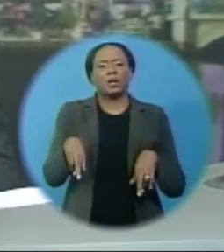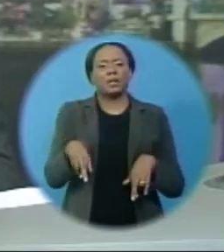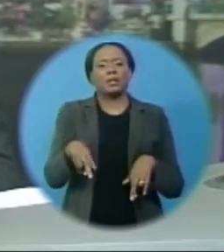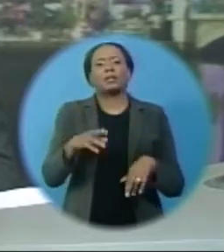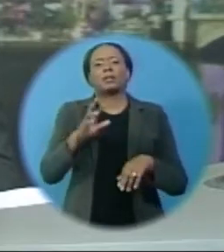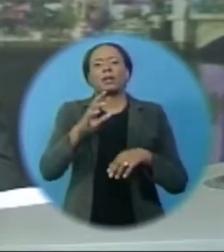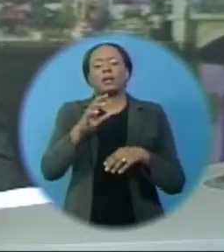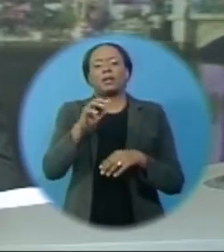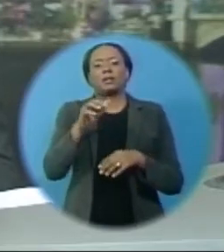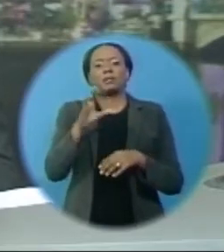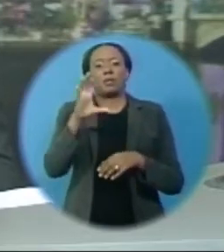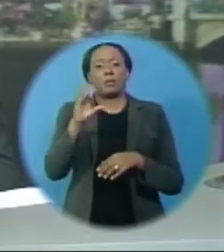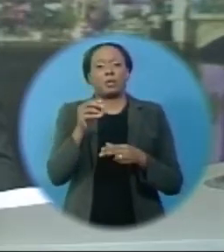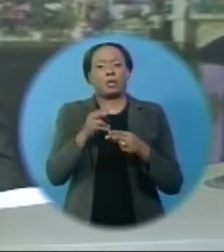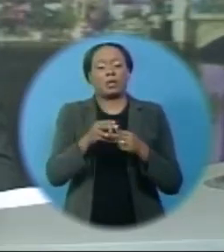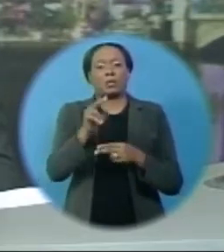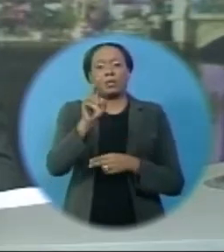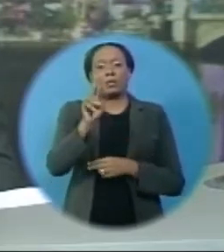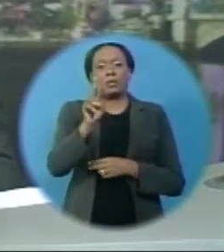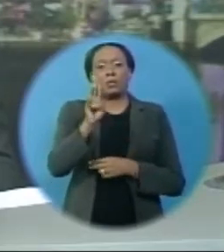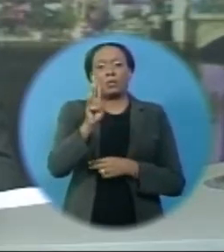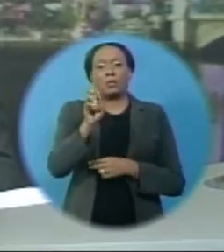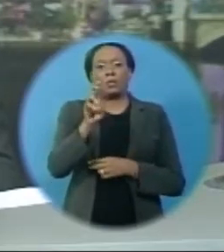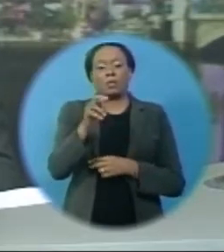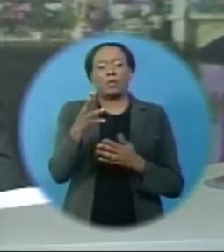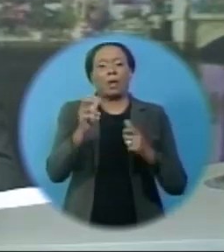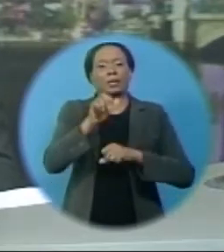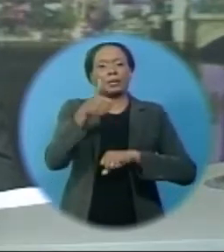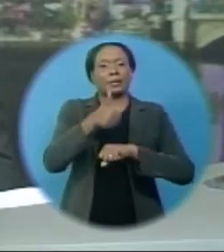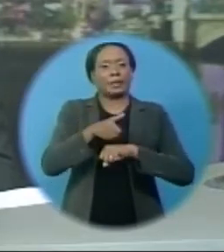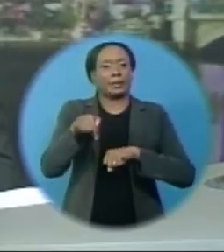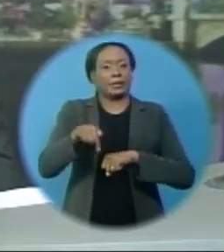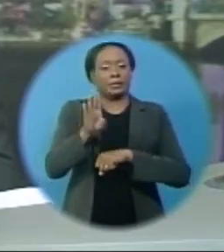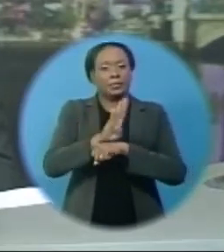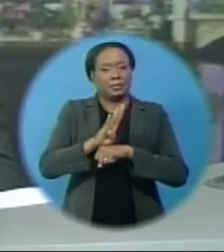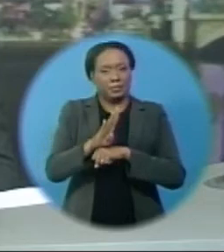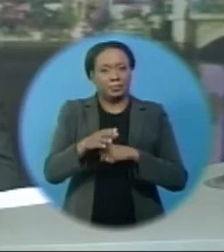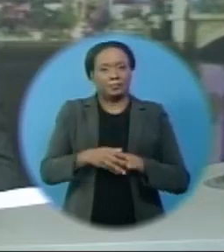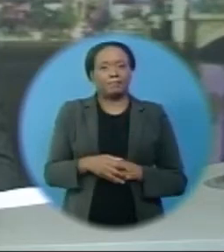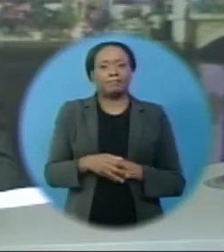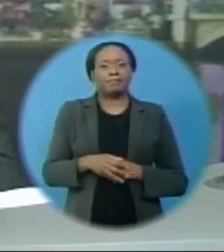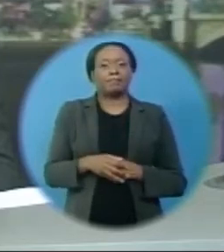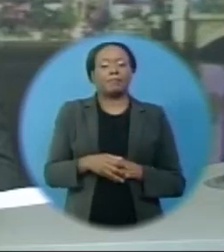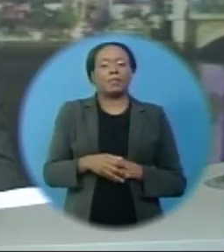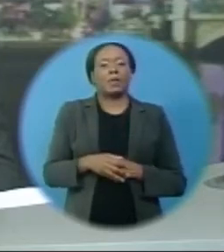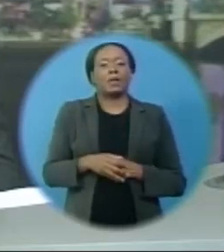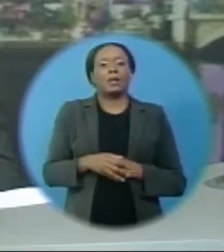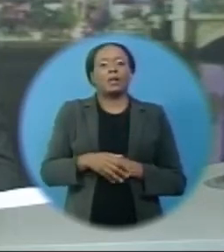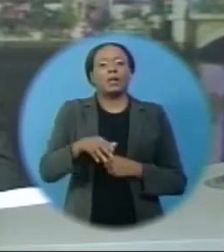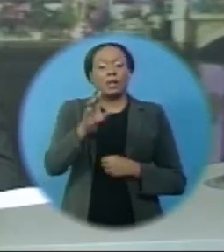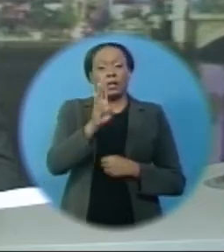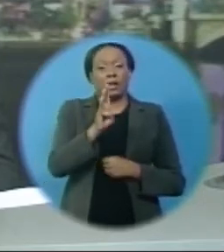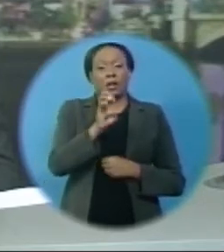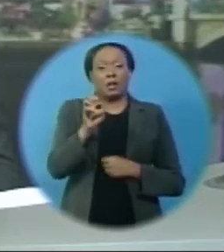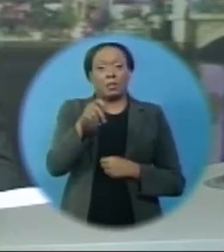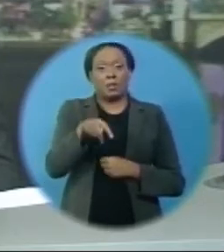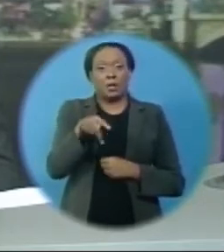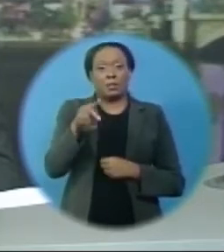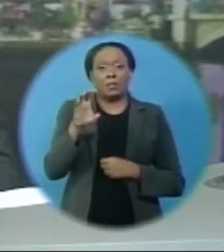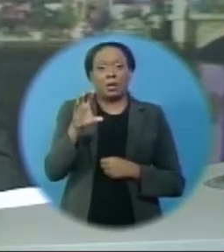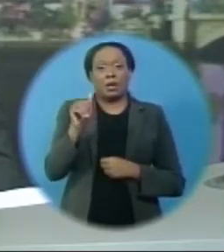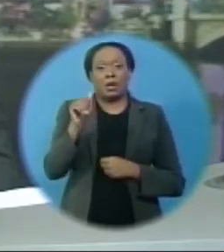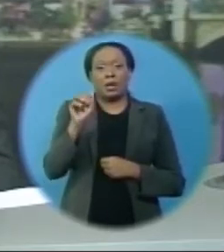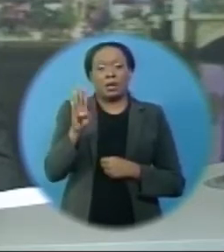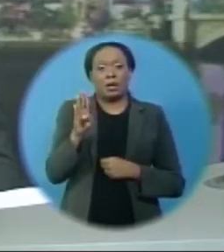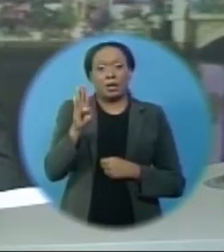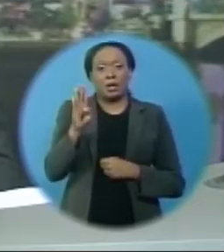may be seeking to come into the Barbados market. In a statement, Caribbean Transit Solutions, which operates the local BeatCab